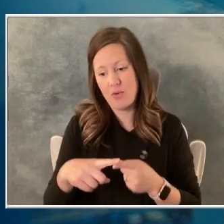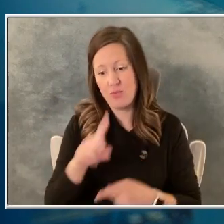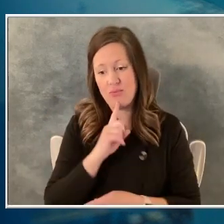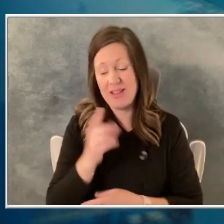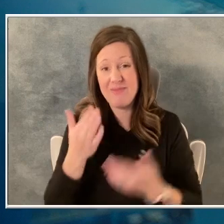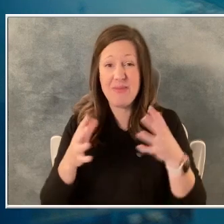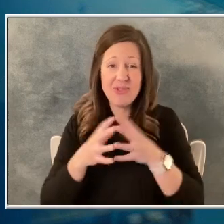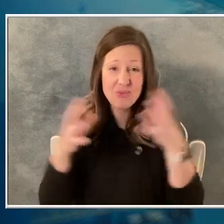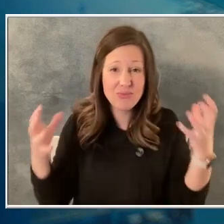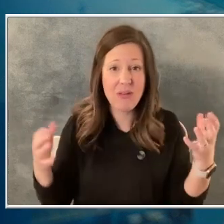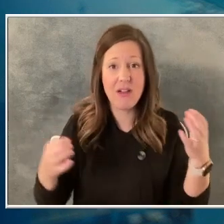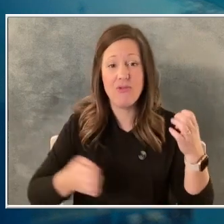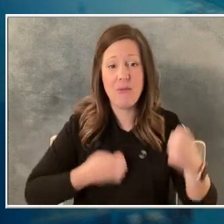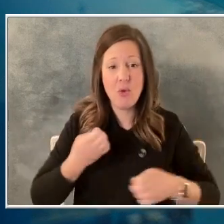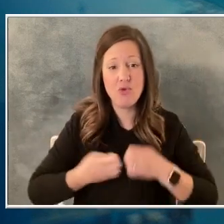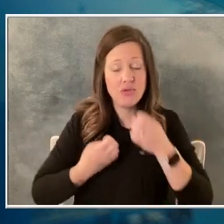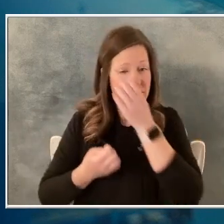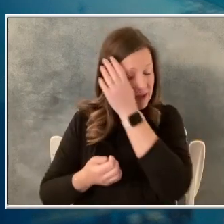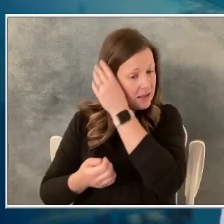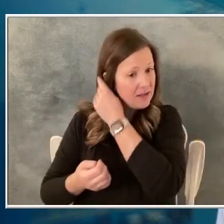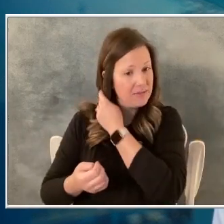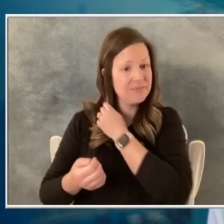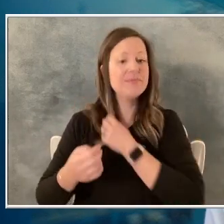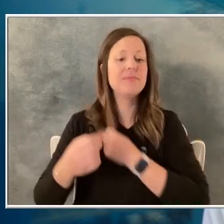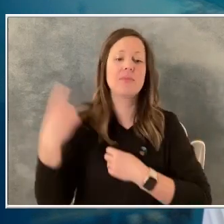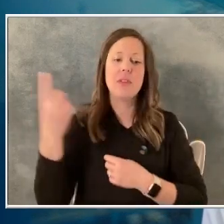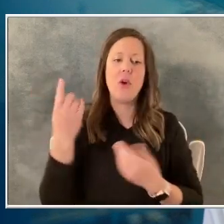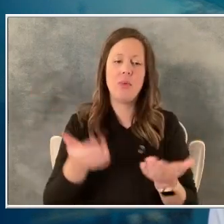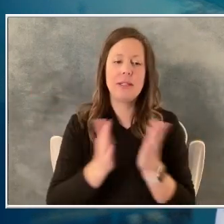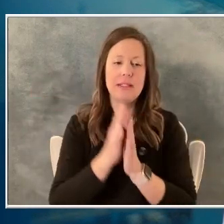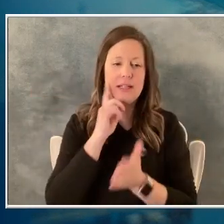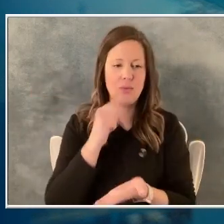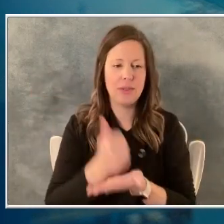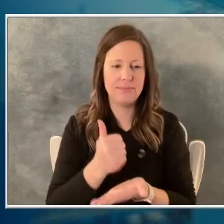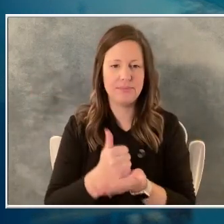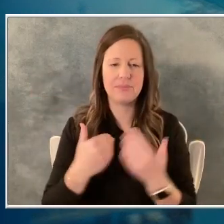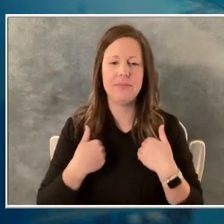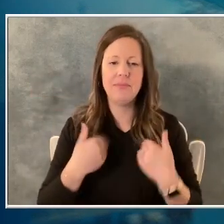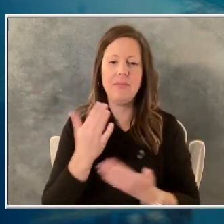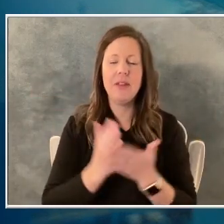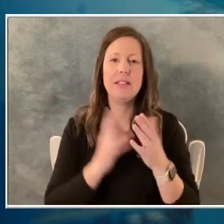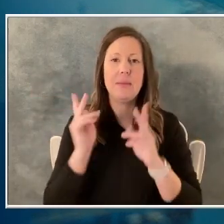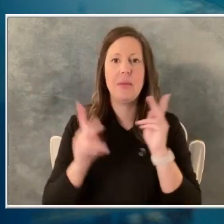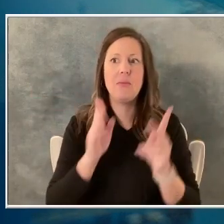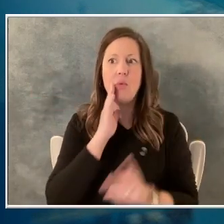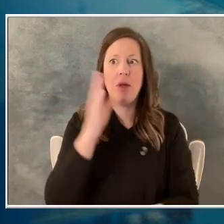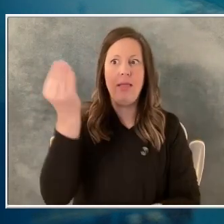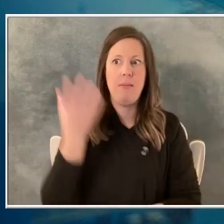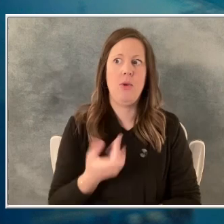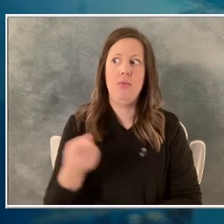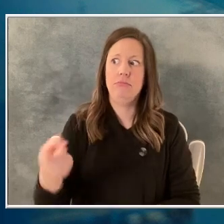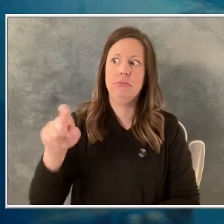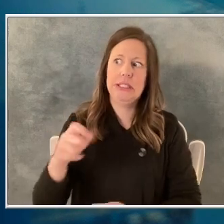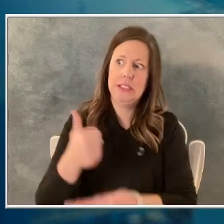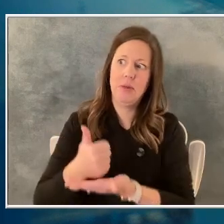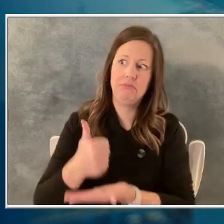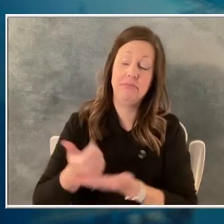emotionally, always ask for help. I have patients who tell me that they need a little bit of help. We have a